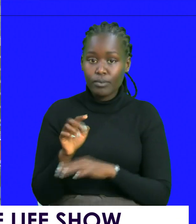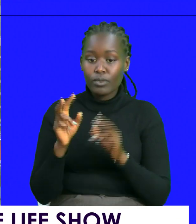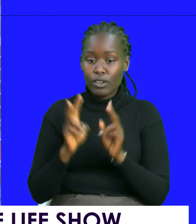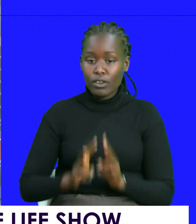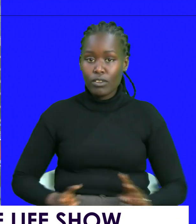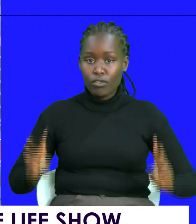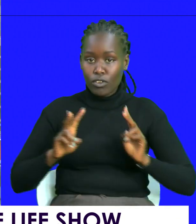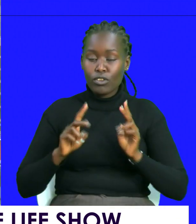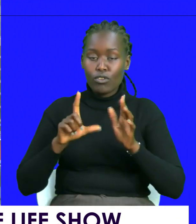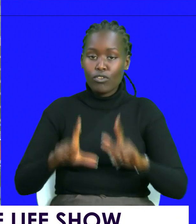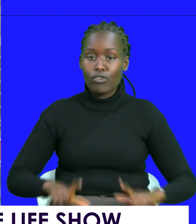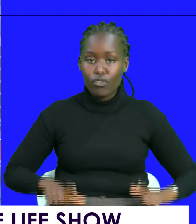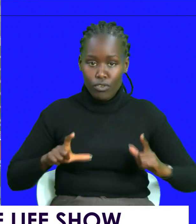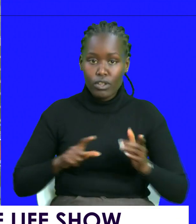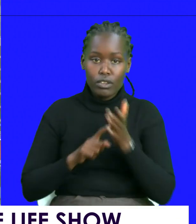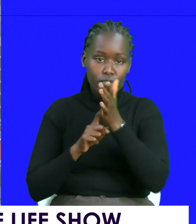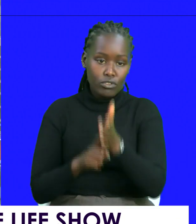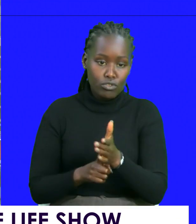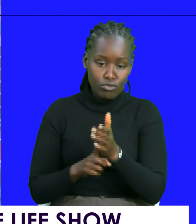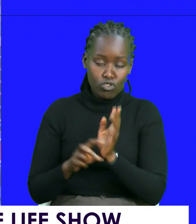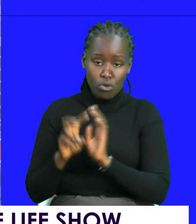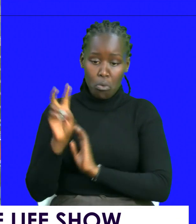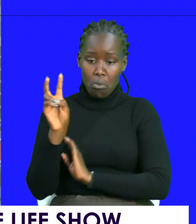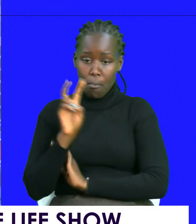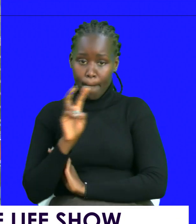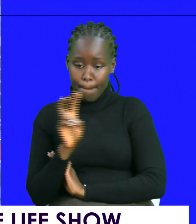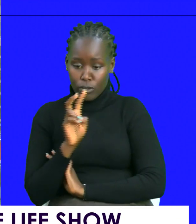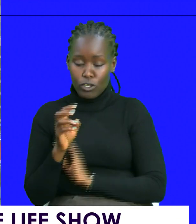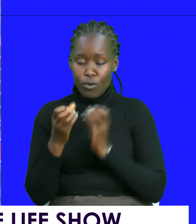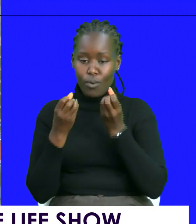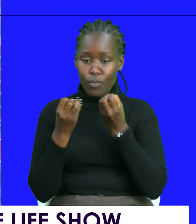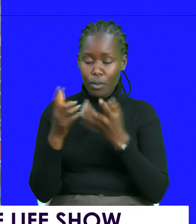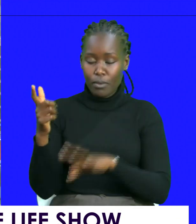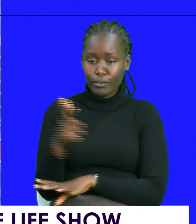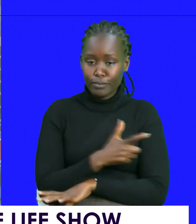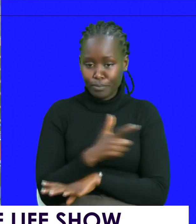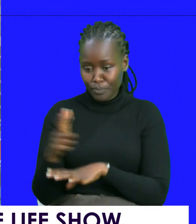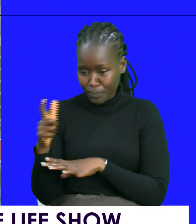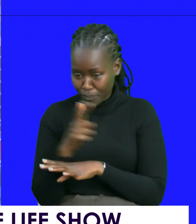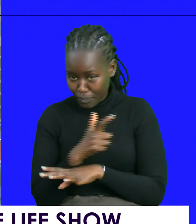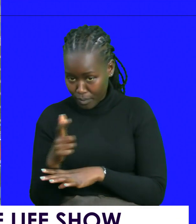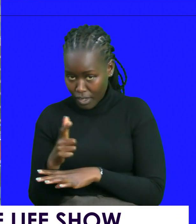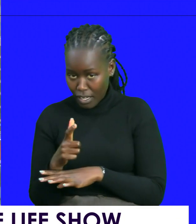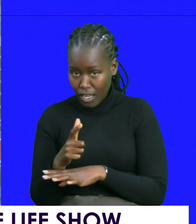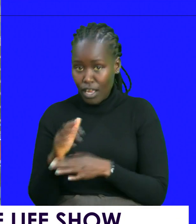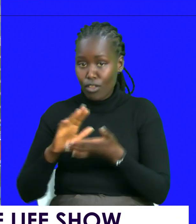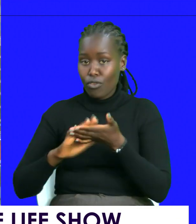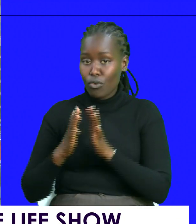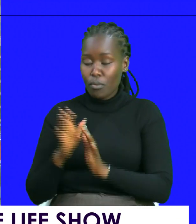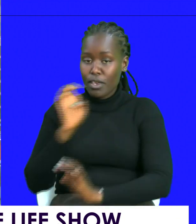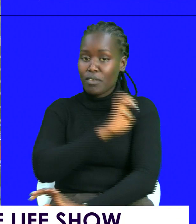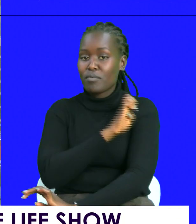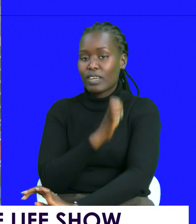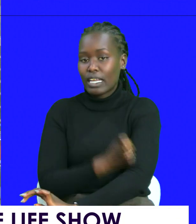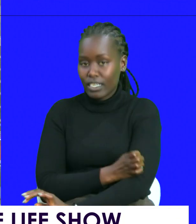word show. Check on the many videos that we've done here. You will be re-energized, I assure